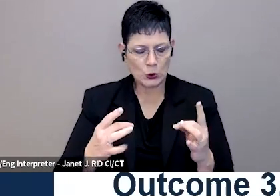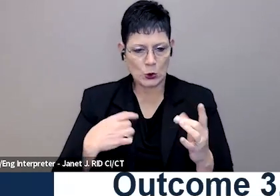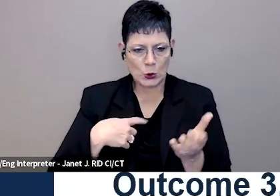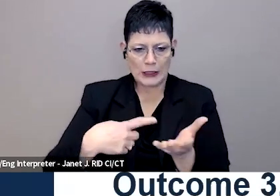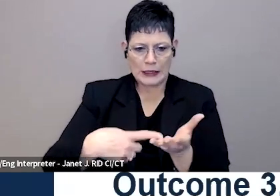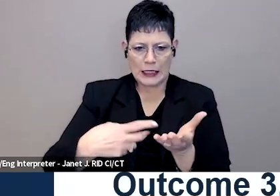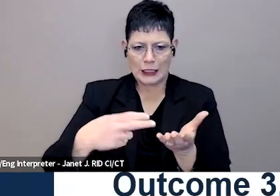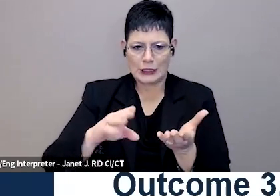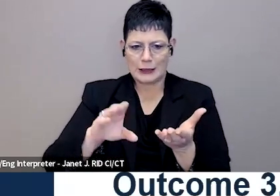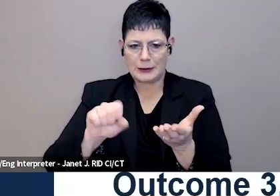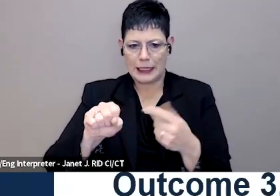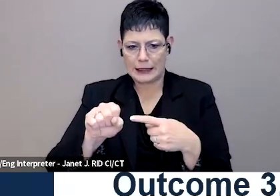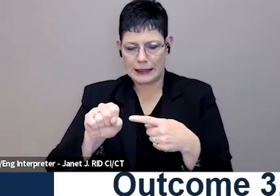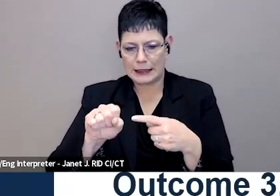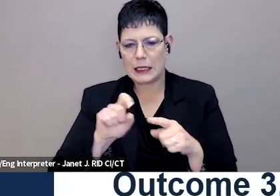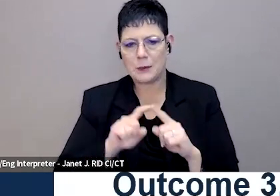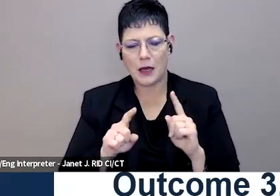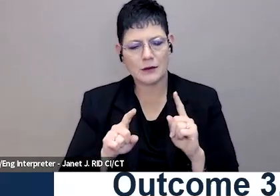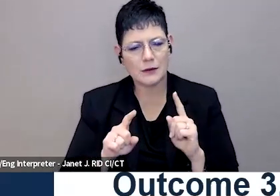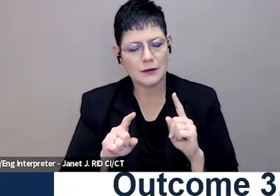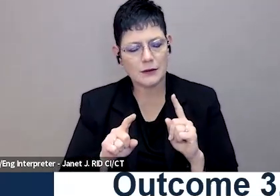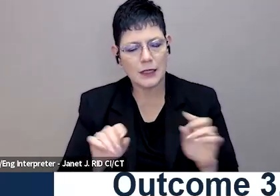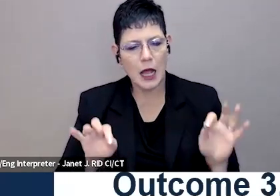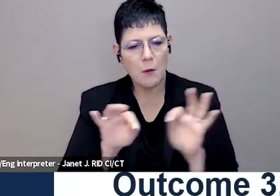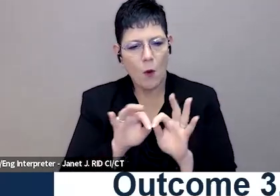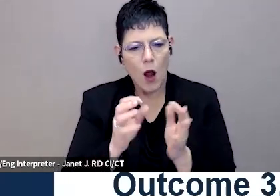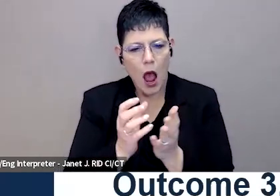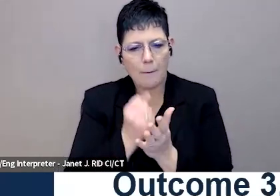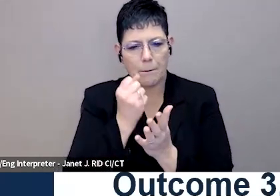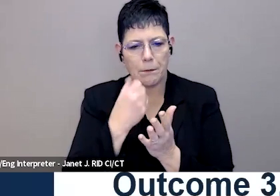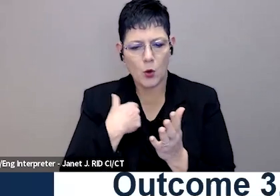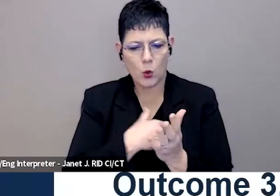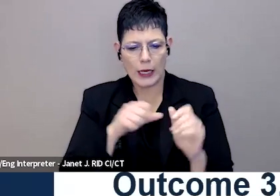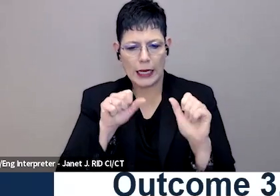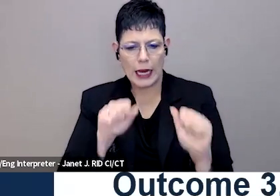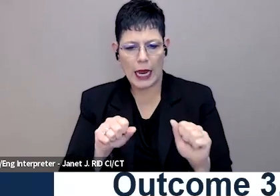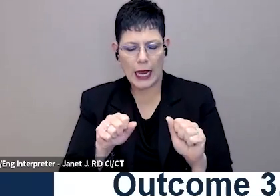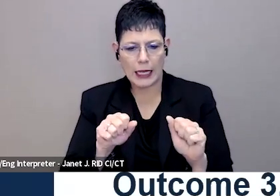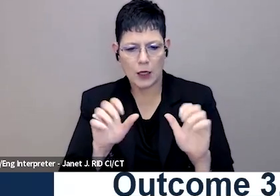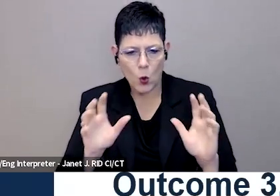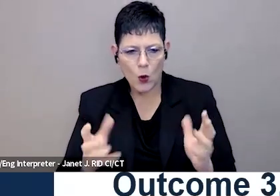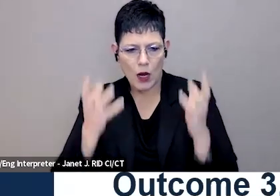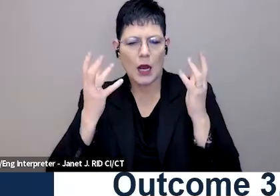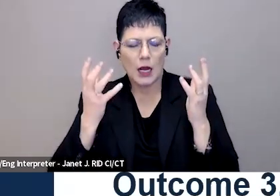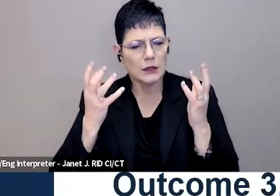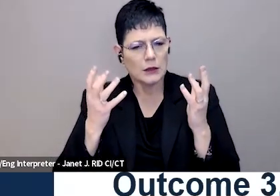about HCBS, but we think there are some important opportunities and ways, to raise,